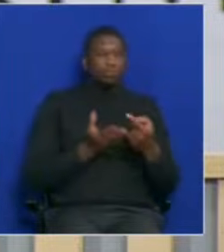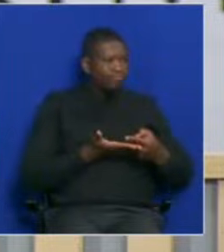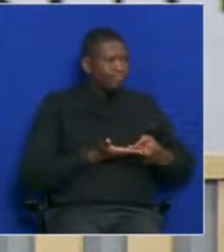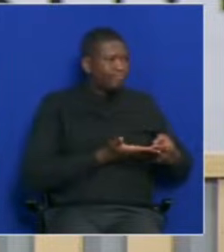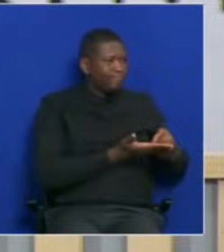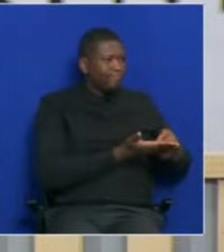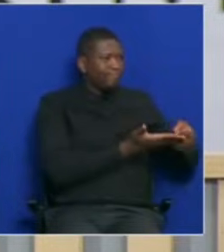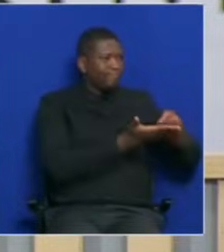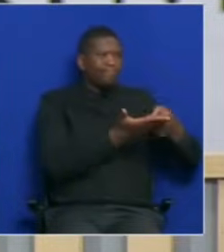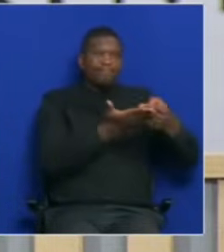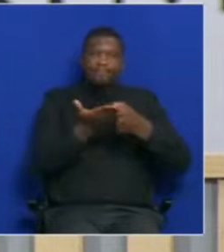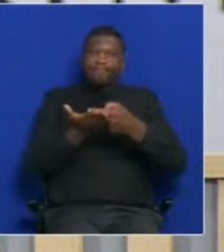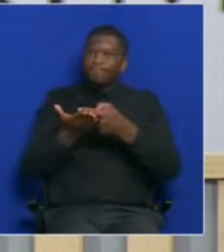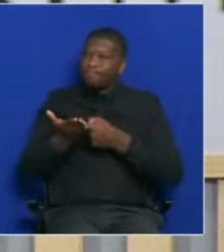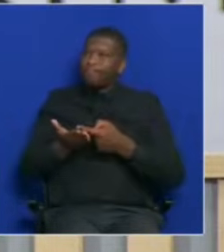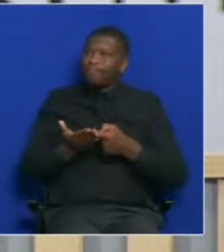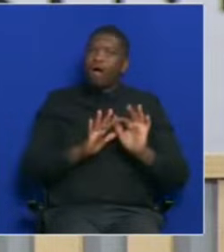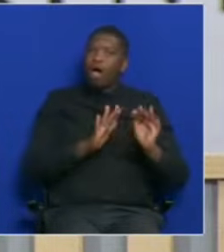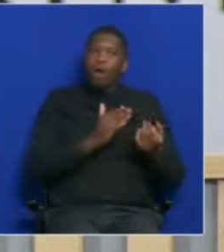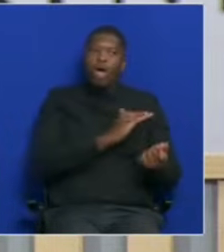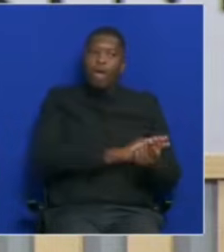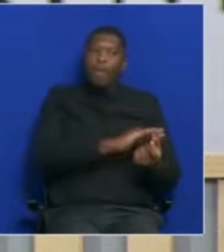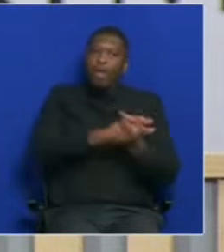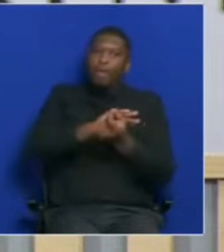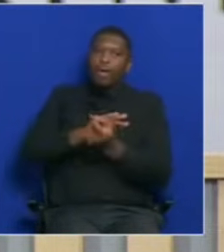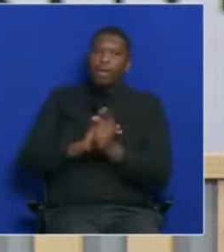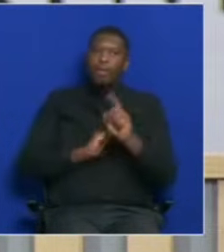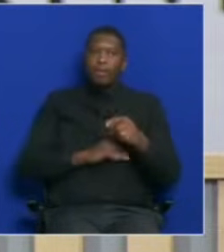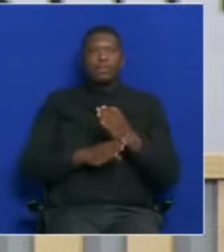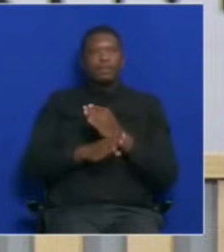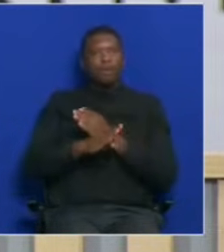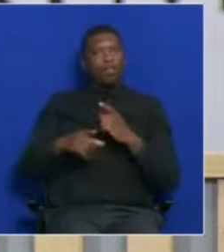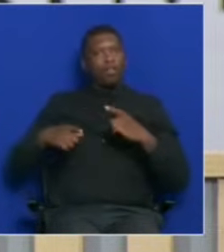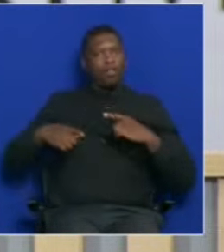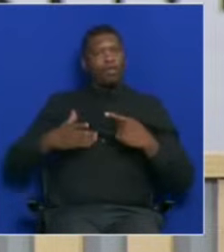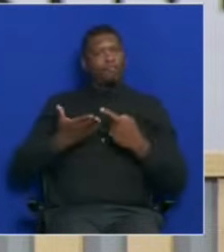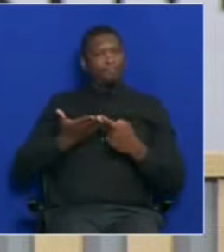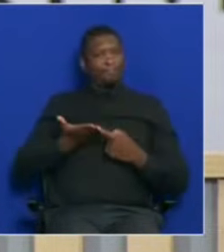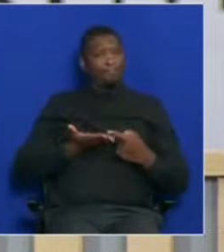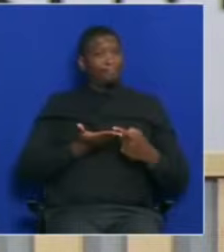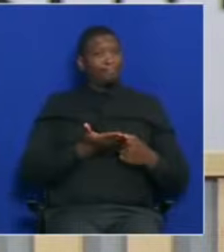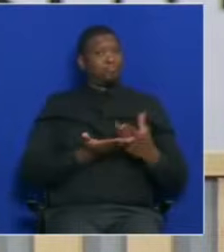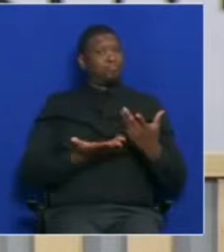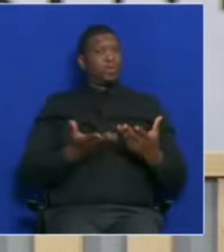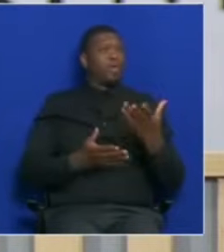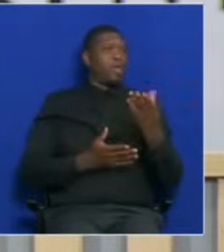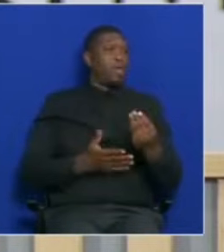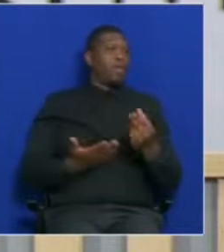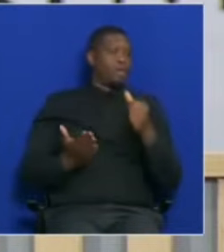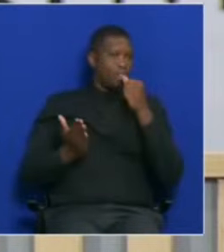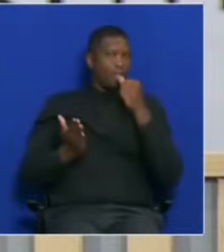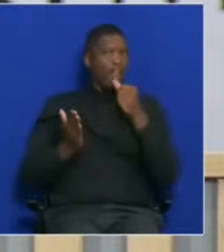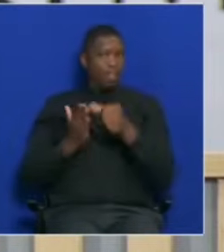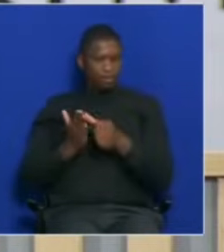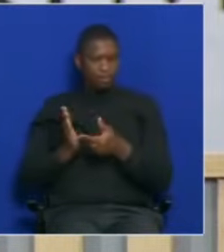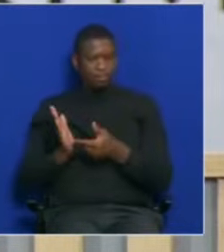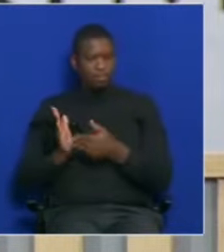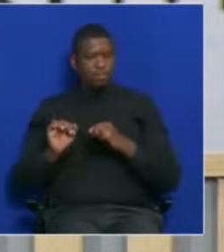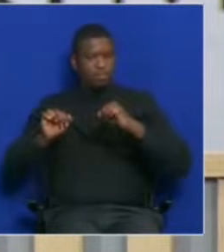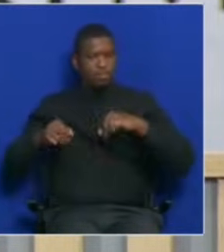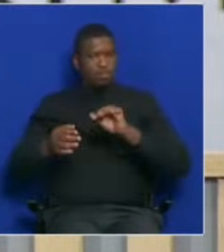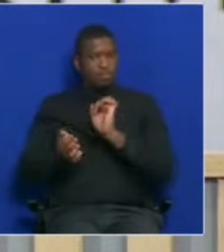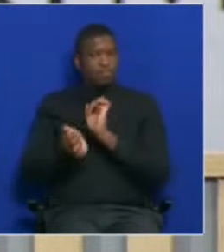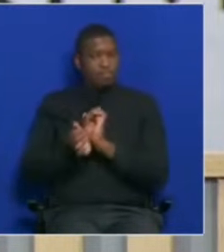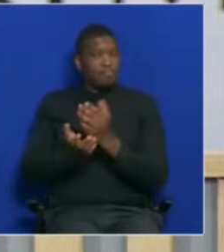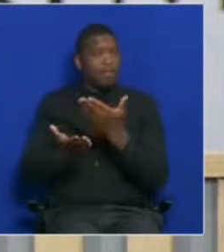that takedown would look like, you know, whether there's a warrant of arrest to be applied